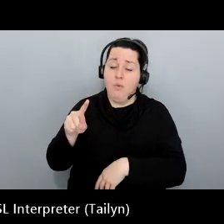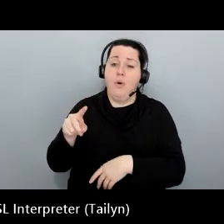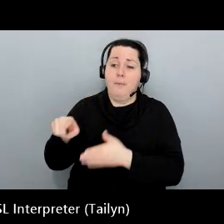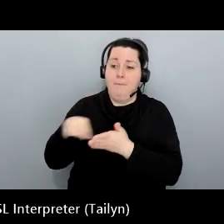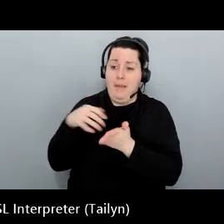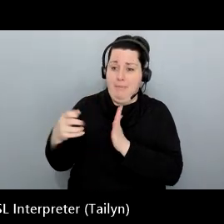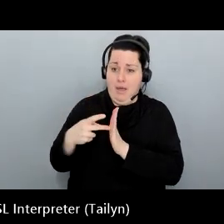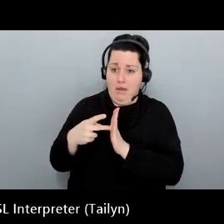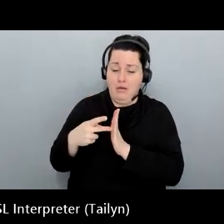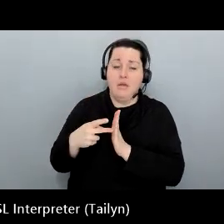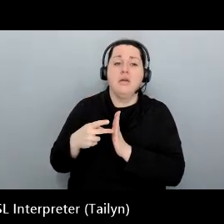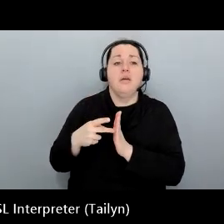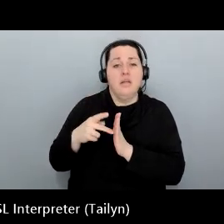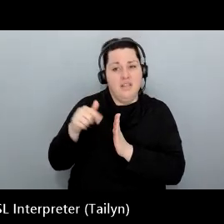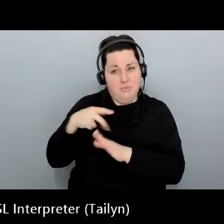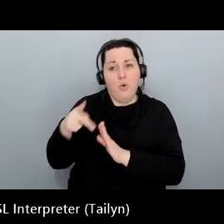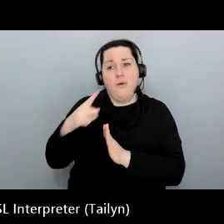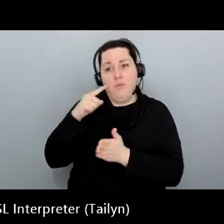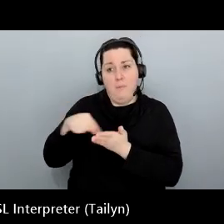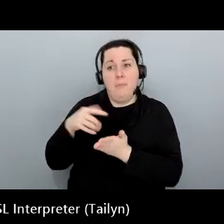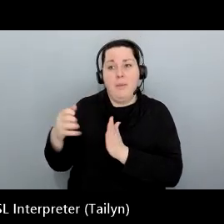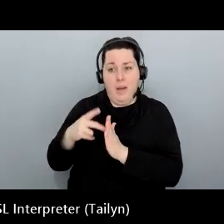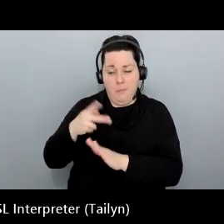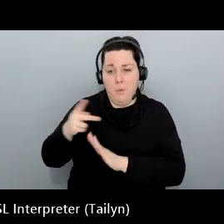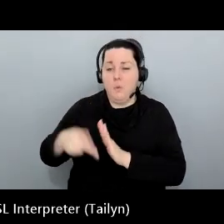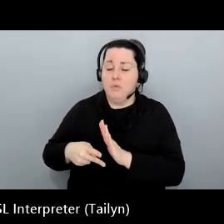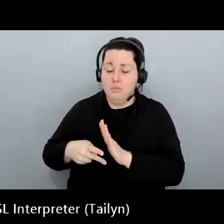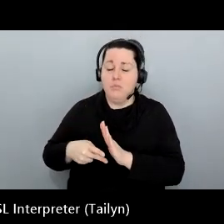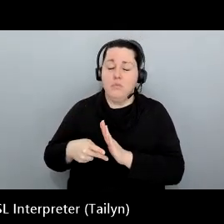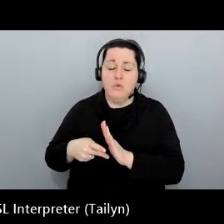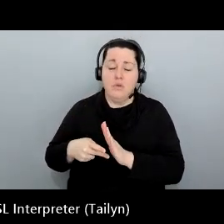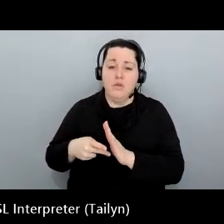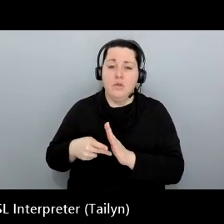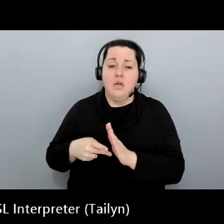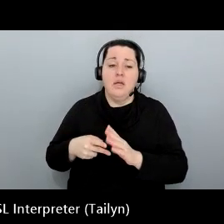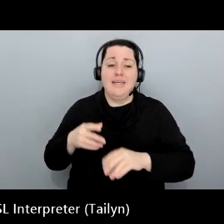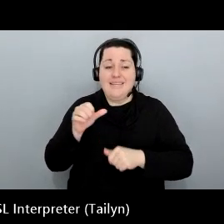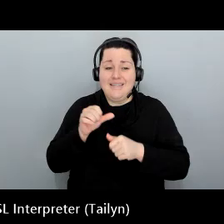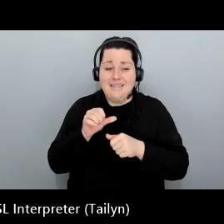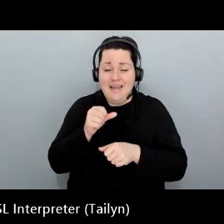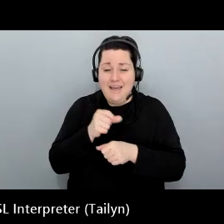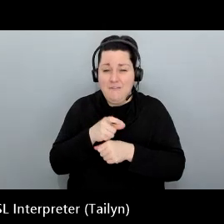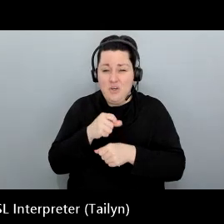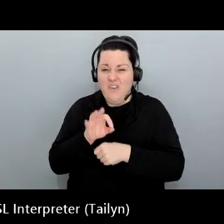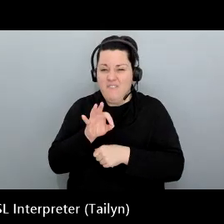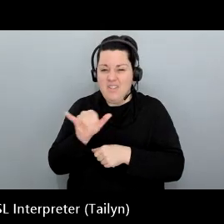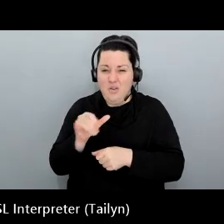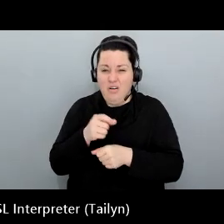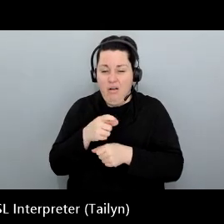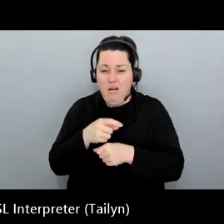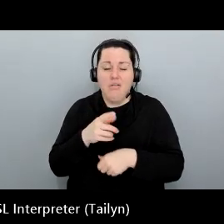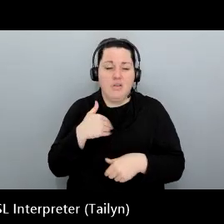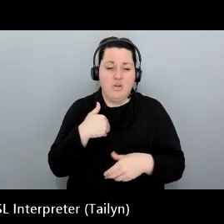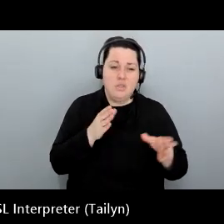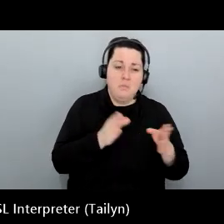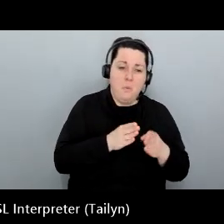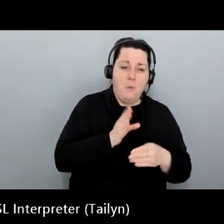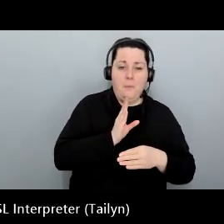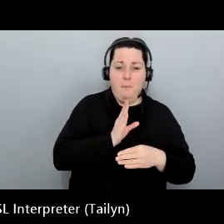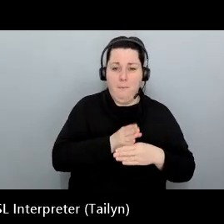a reimbursement program through our website. And each fiscal year, as a small to mid-sized employer, you